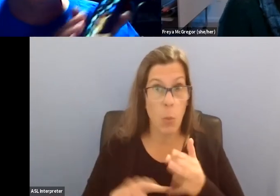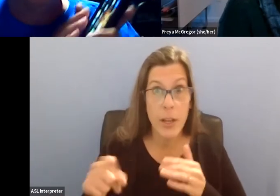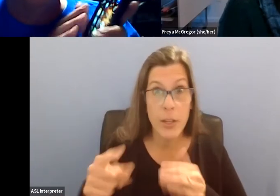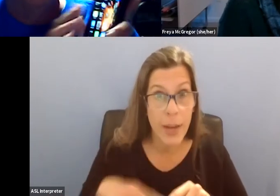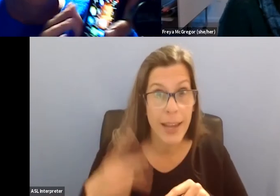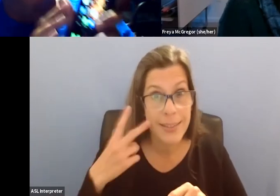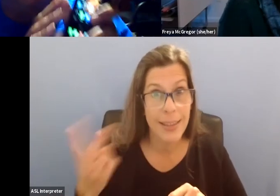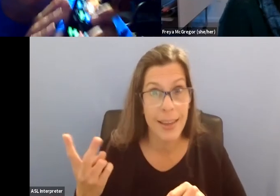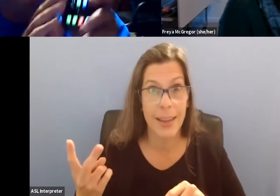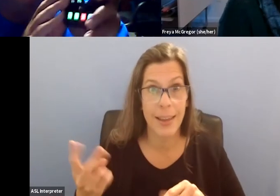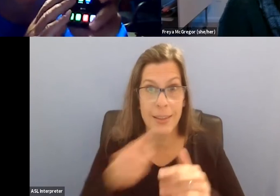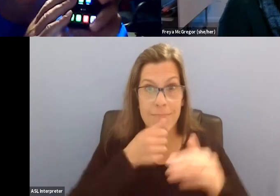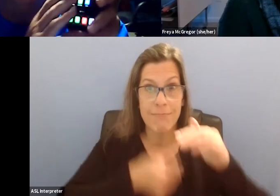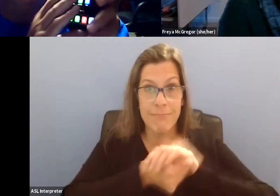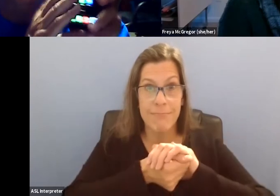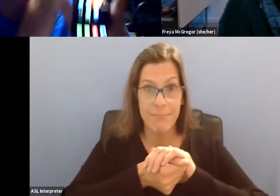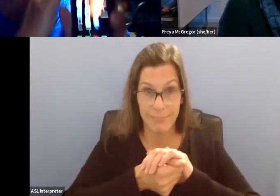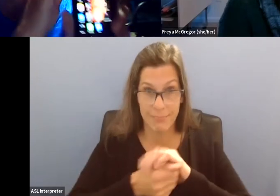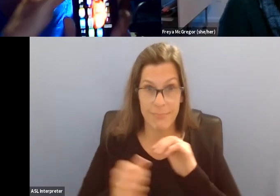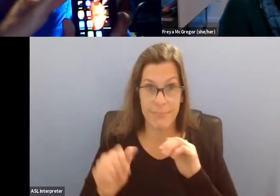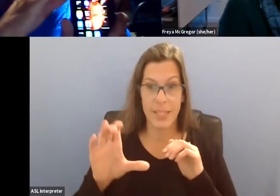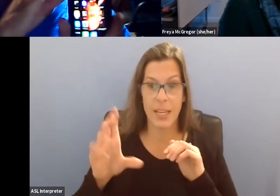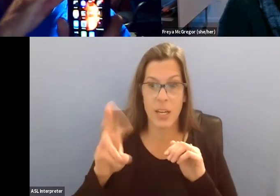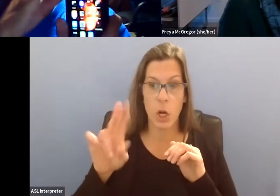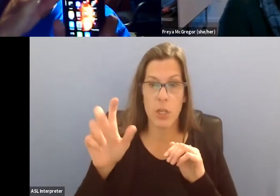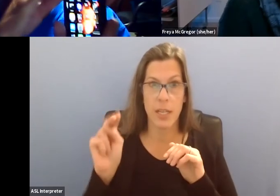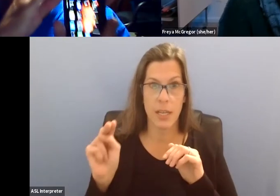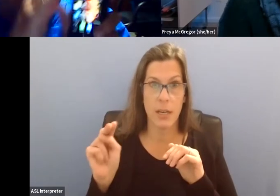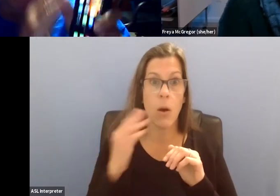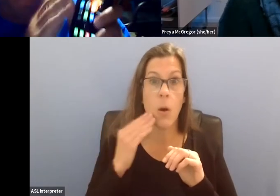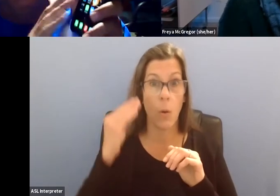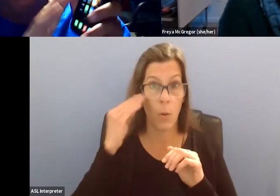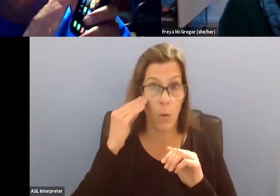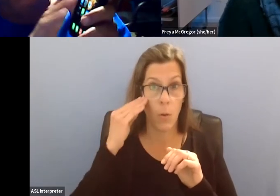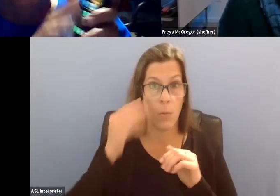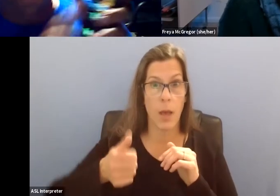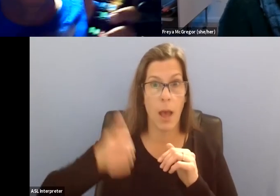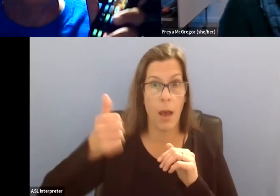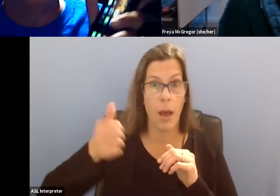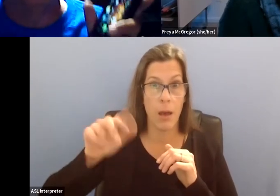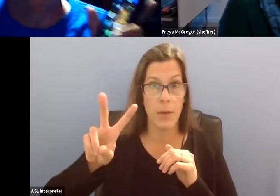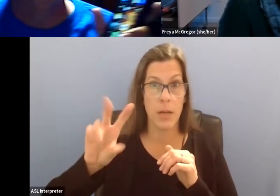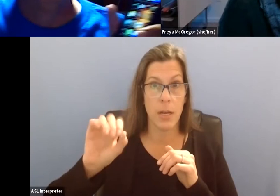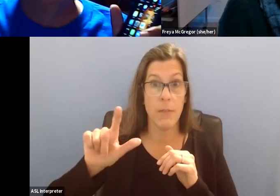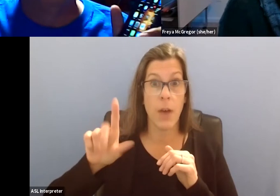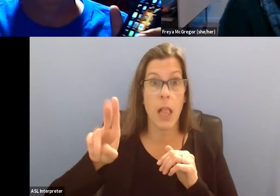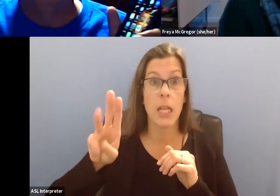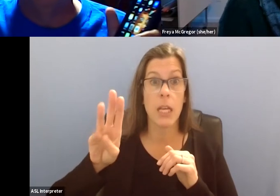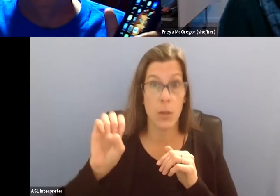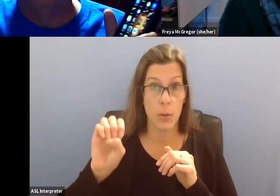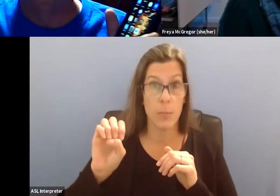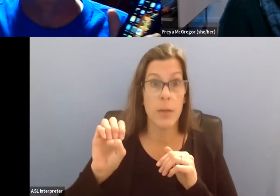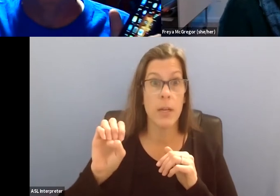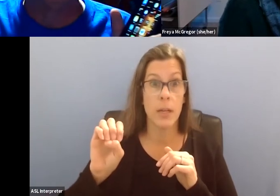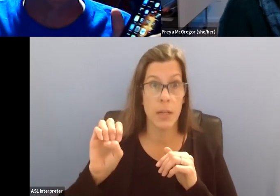So I'm now, um, have my home screen on. I'll turn the volume up a little bit. And there are, um,